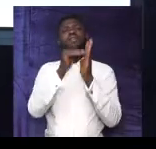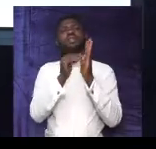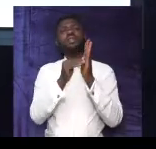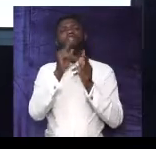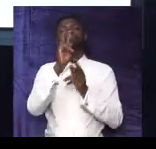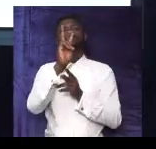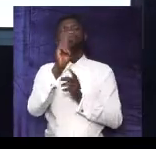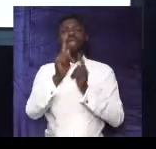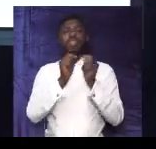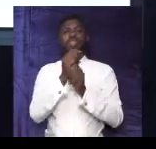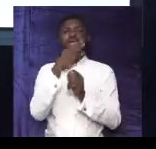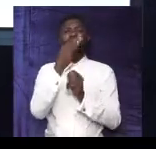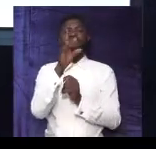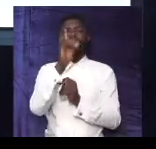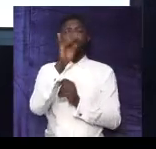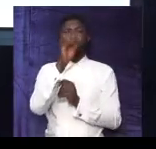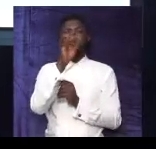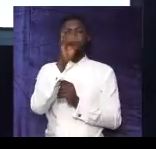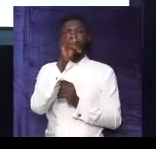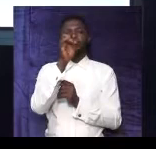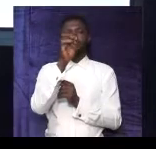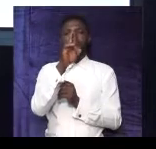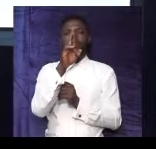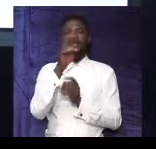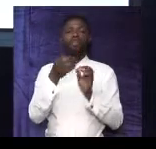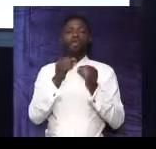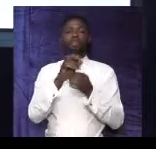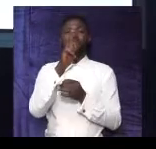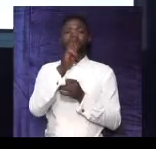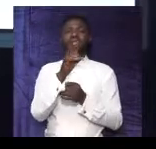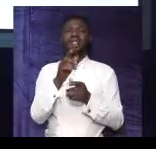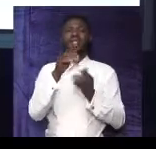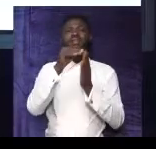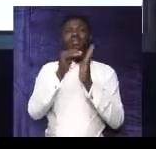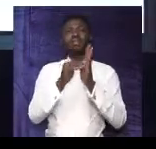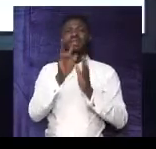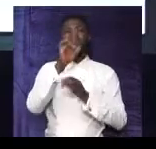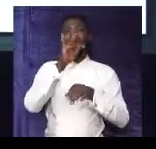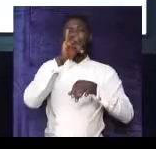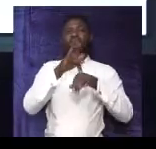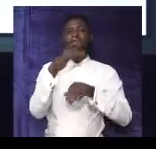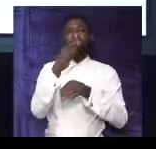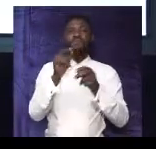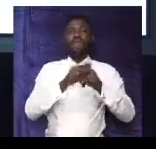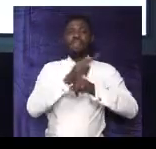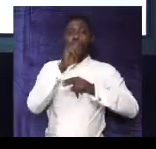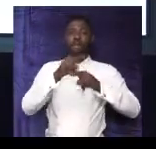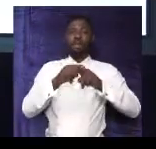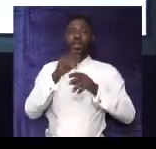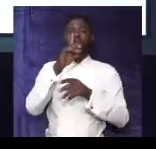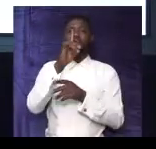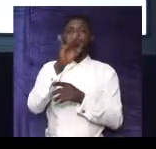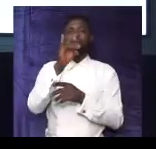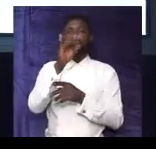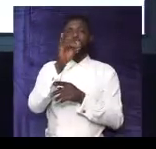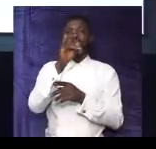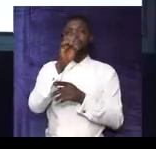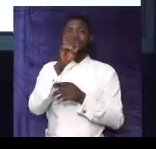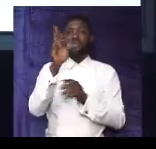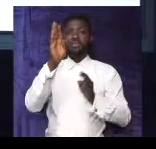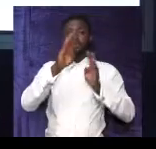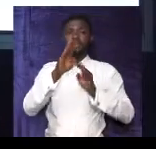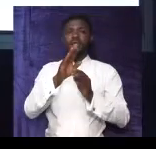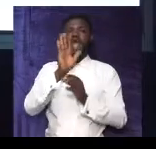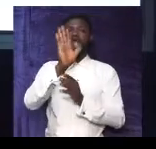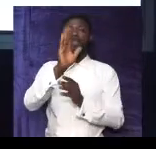2 types of disasters. Question number 3, list 3 effects of natural disasters. Only your